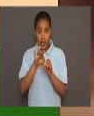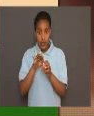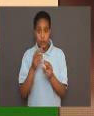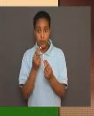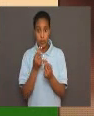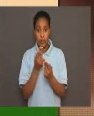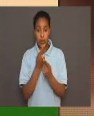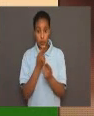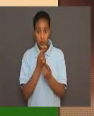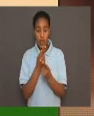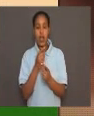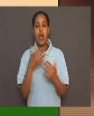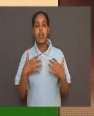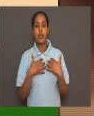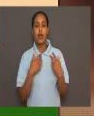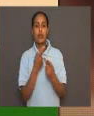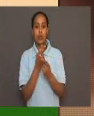into animal proteins.